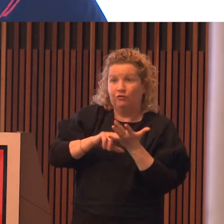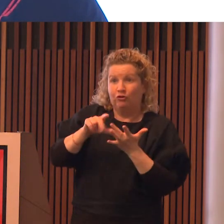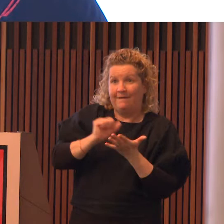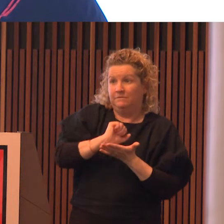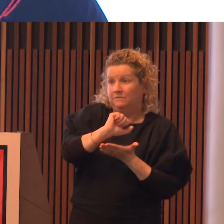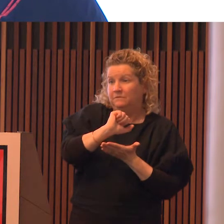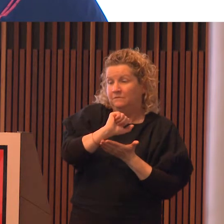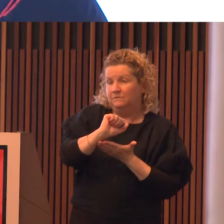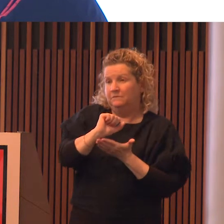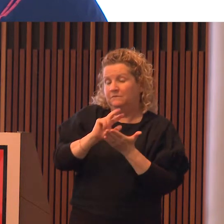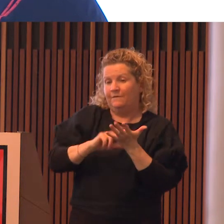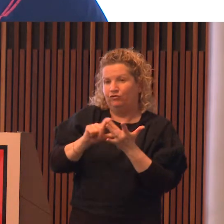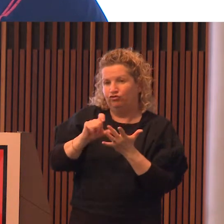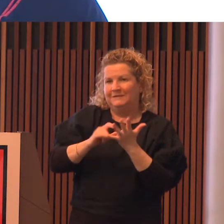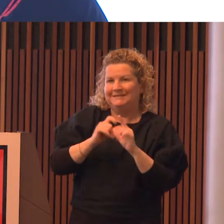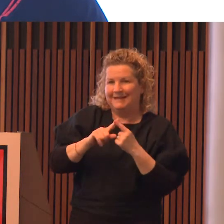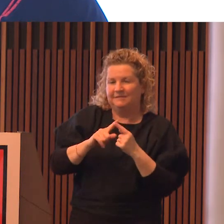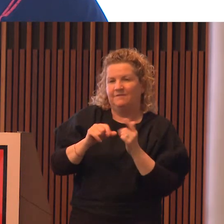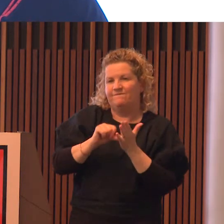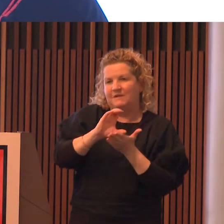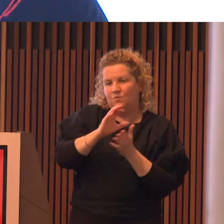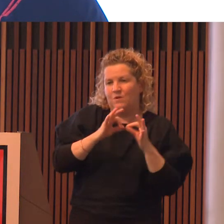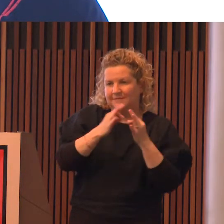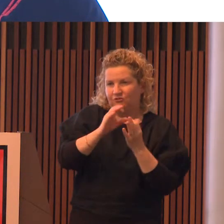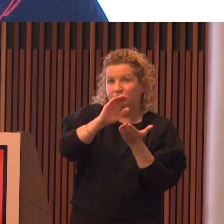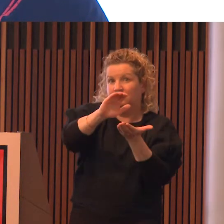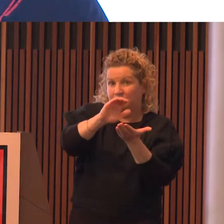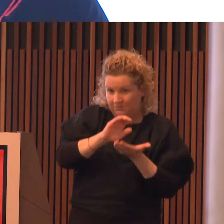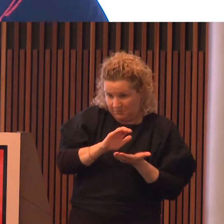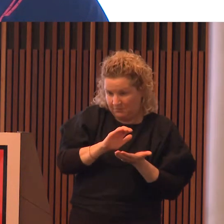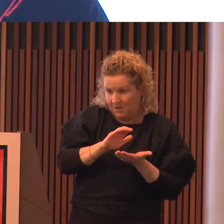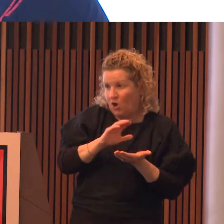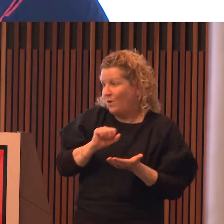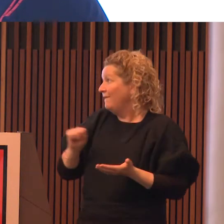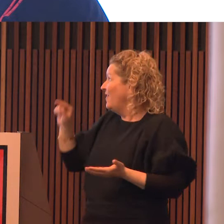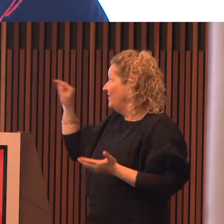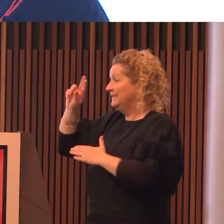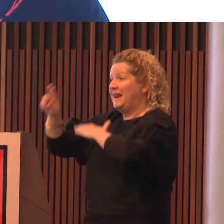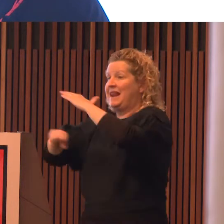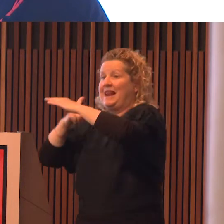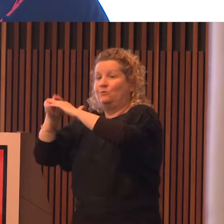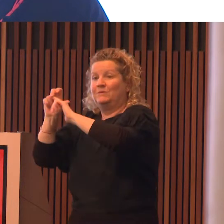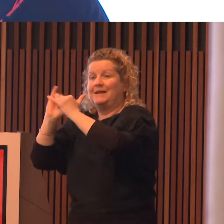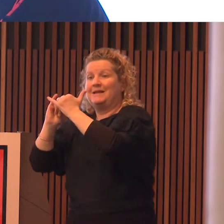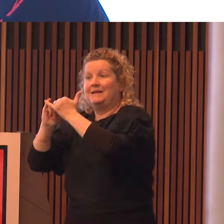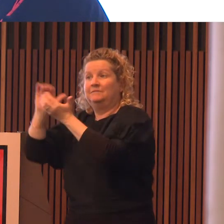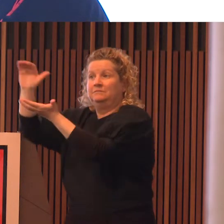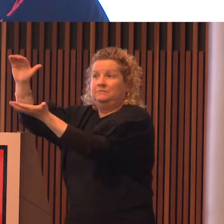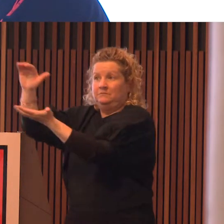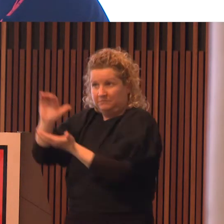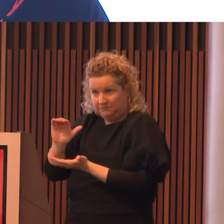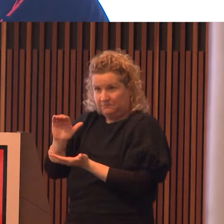data from the Victorian state funded organisations. We have this set of national data. There's other stuff in it as